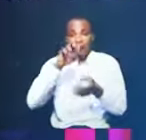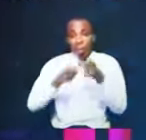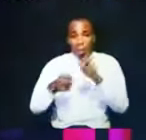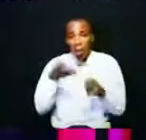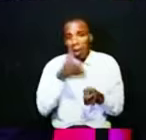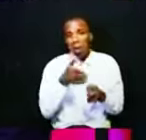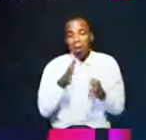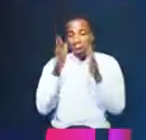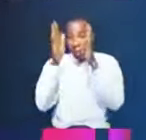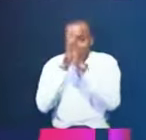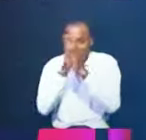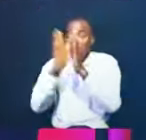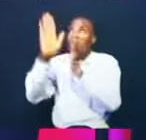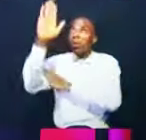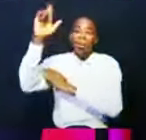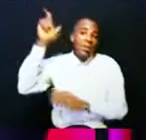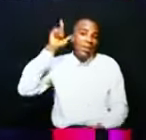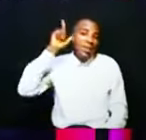Now,